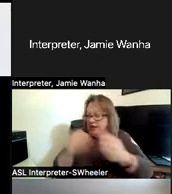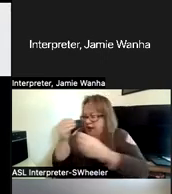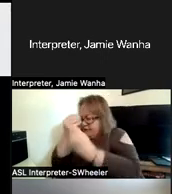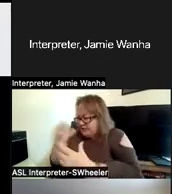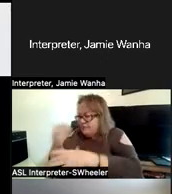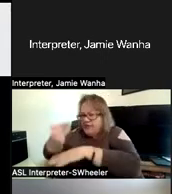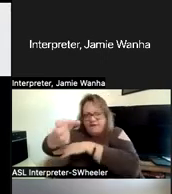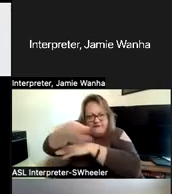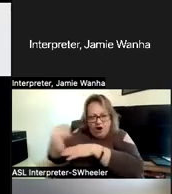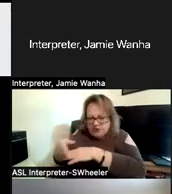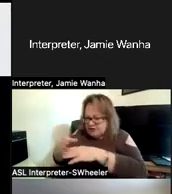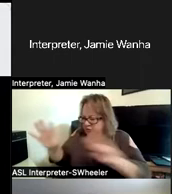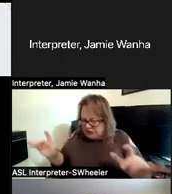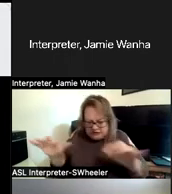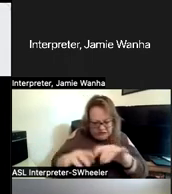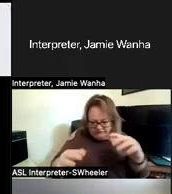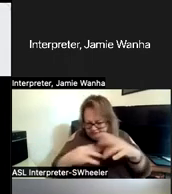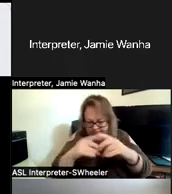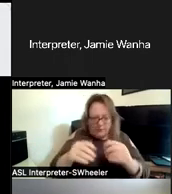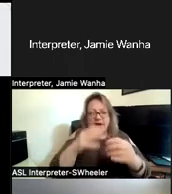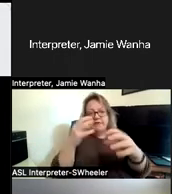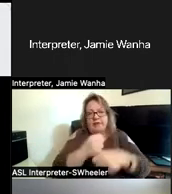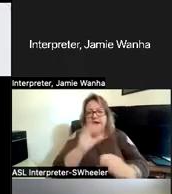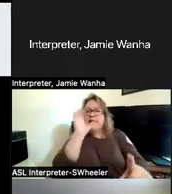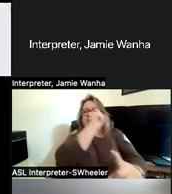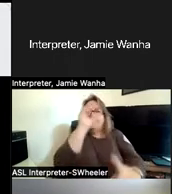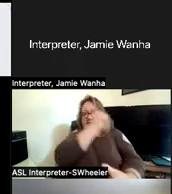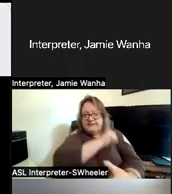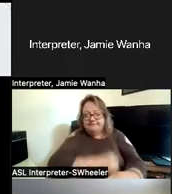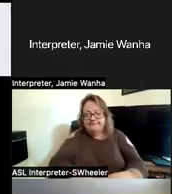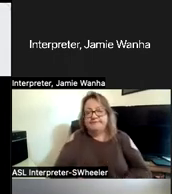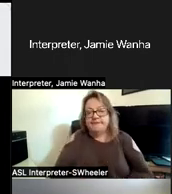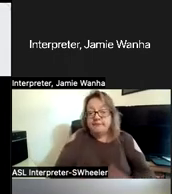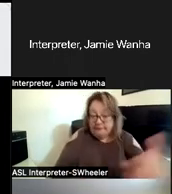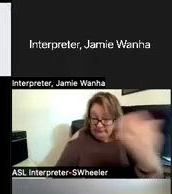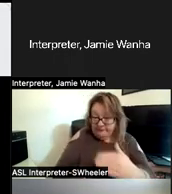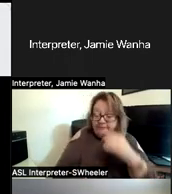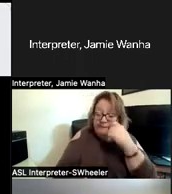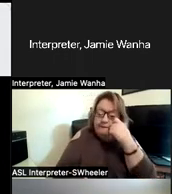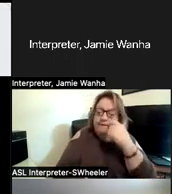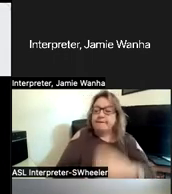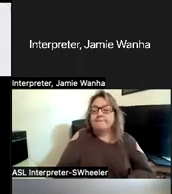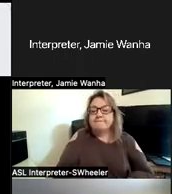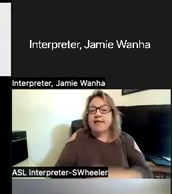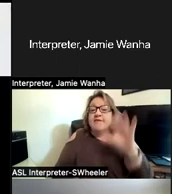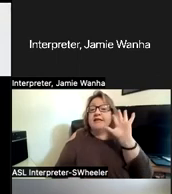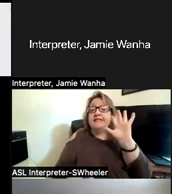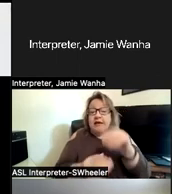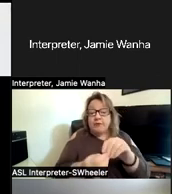and we made these estimates. In the next one is that there is a summary of the